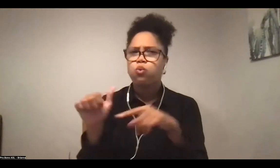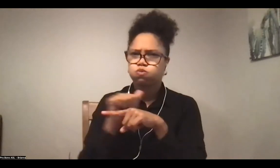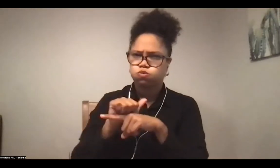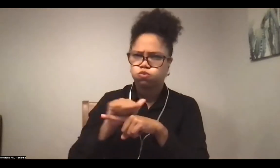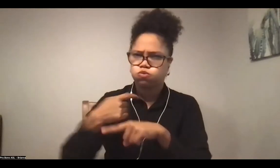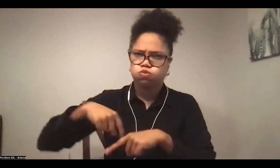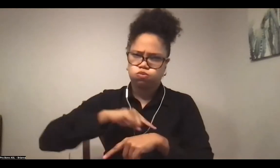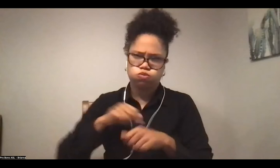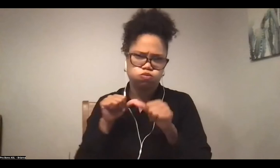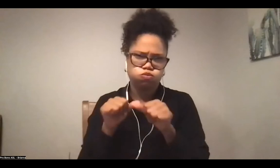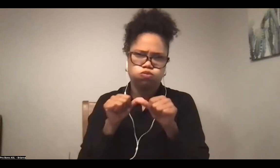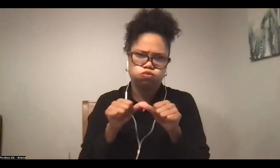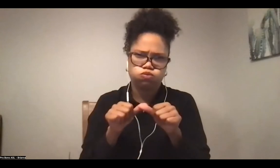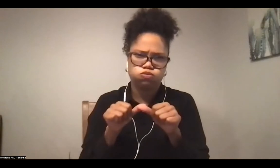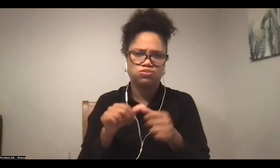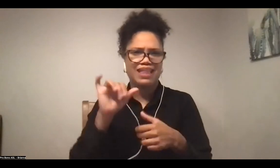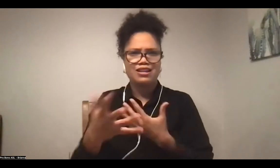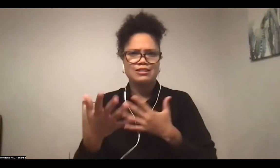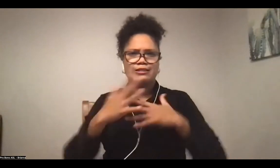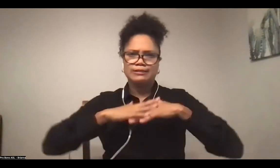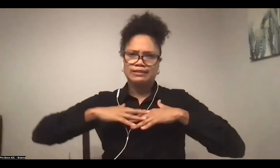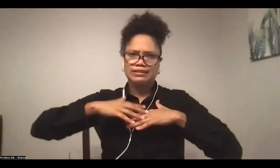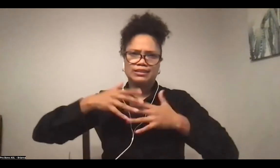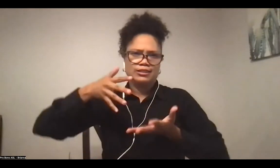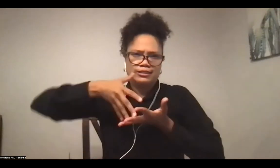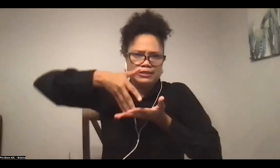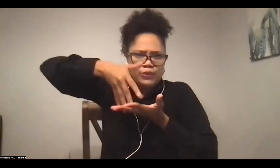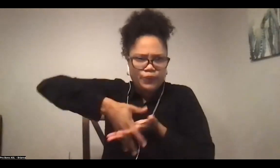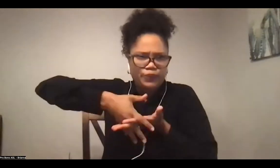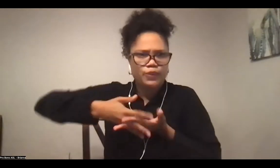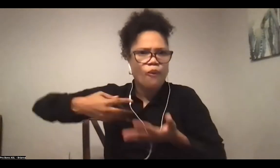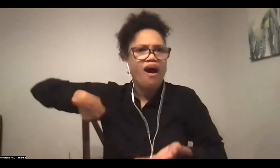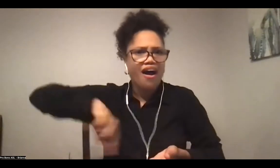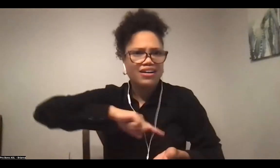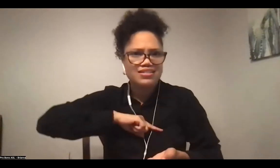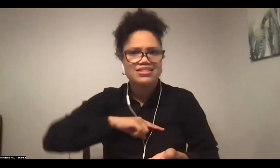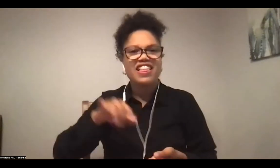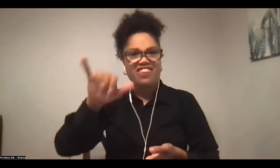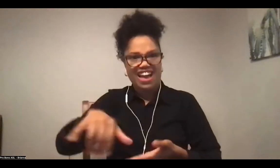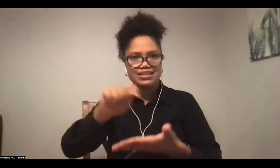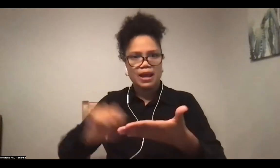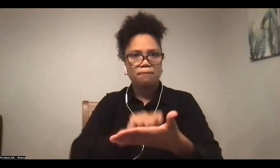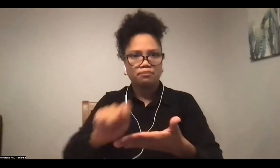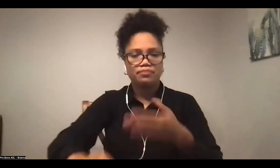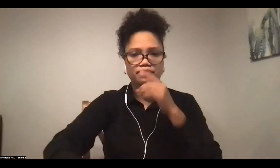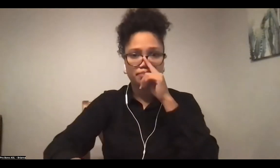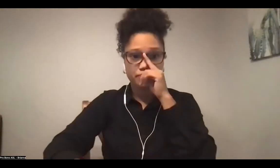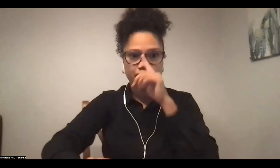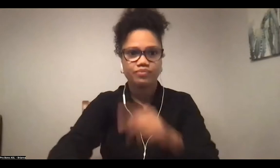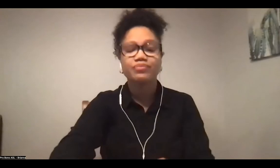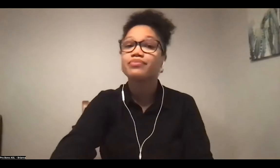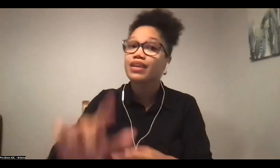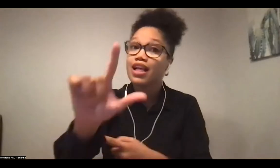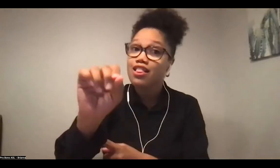kind of sewn into our beings as young people in that time and place. Love,